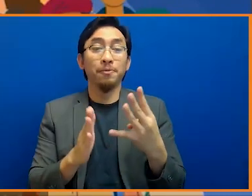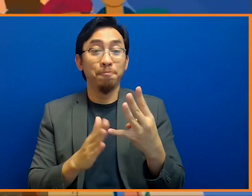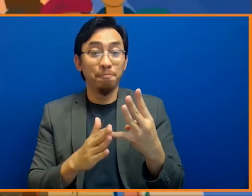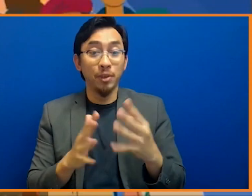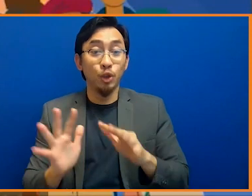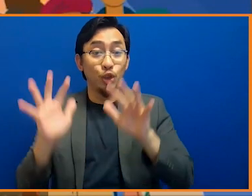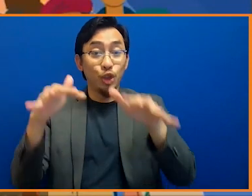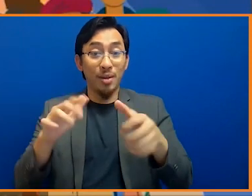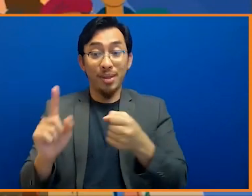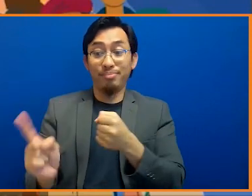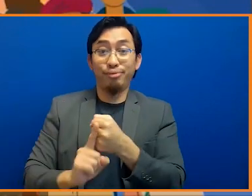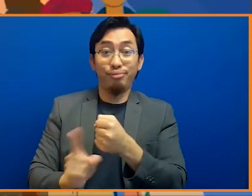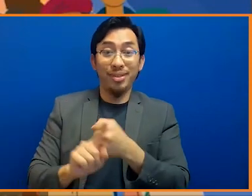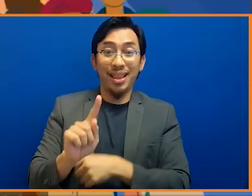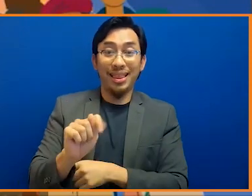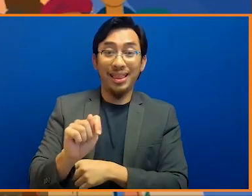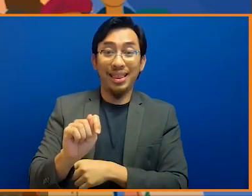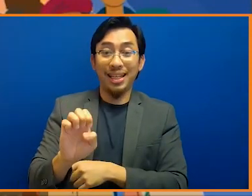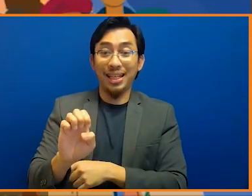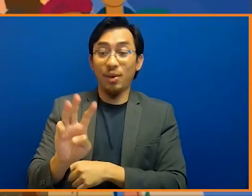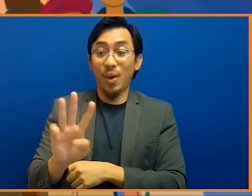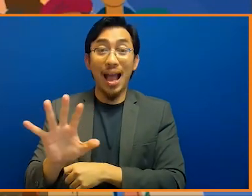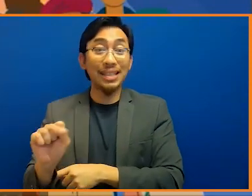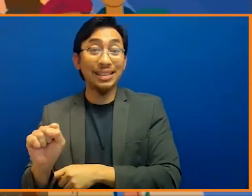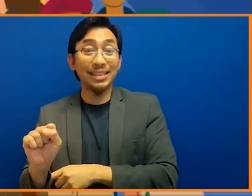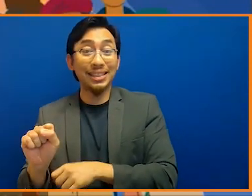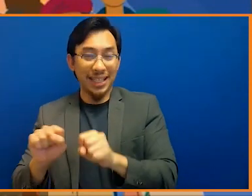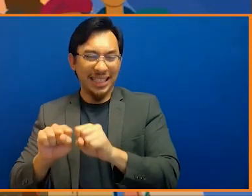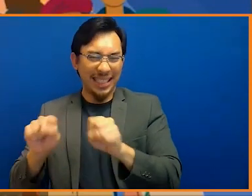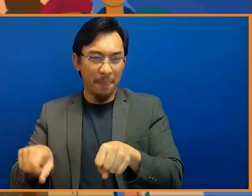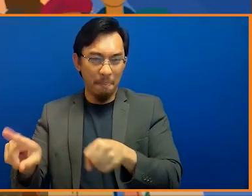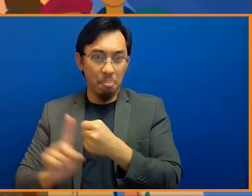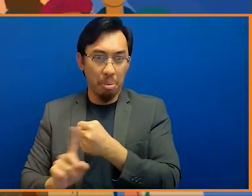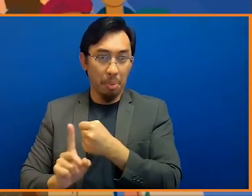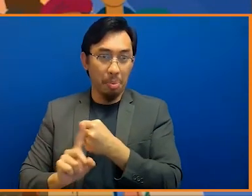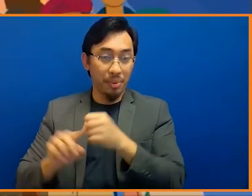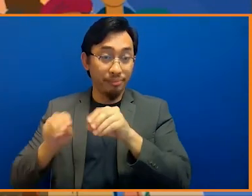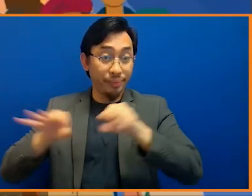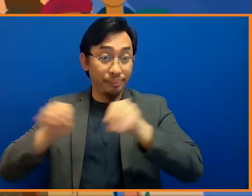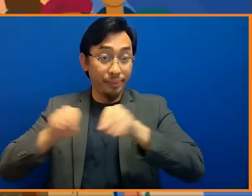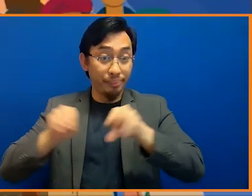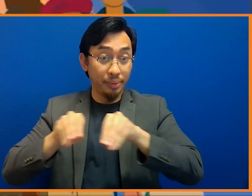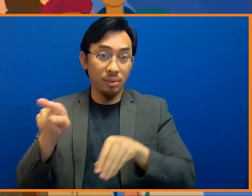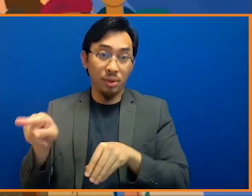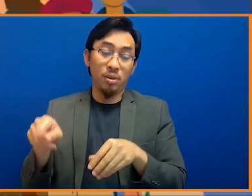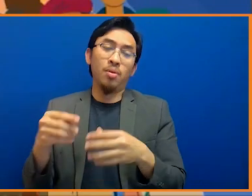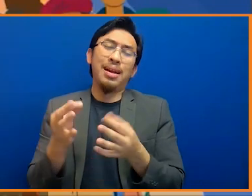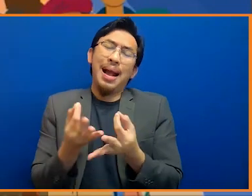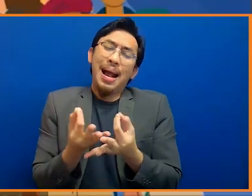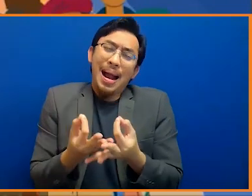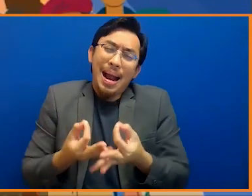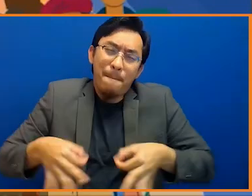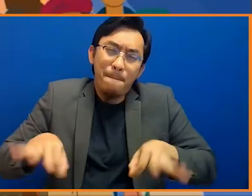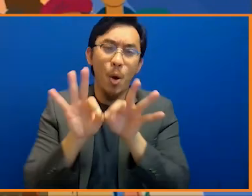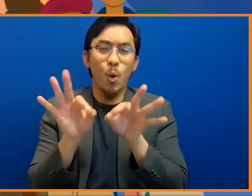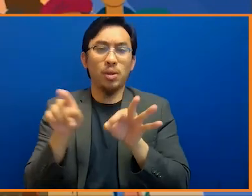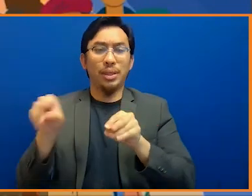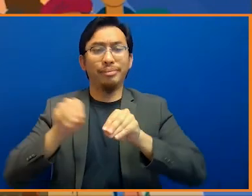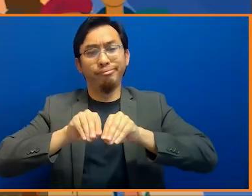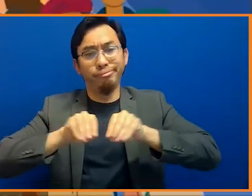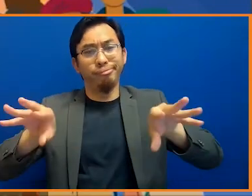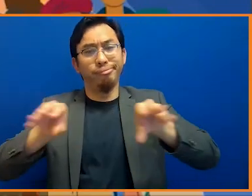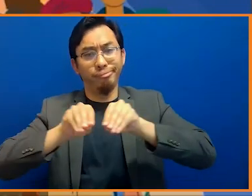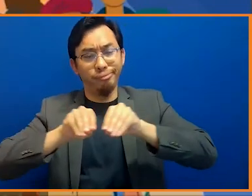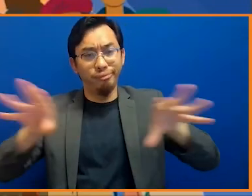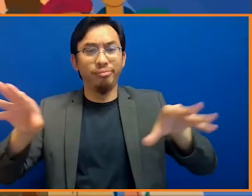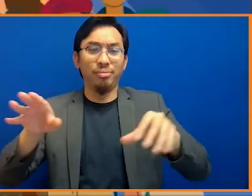so Tsunami Early Warning System or TEWS is an important system to immediately inform community at risk